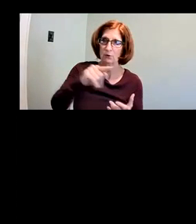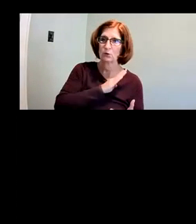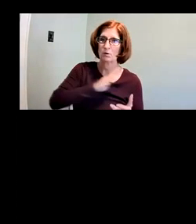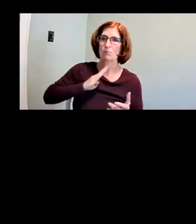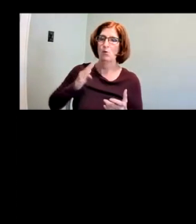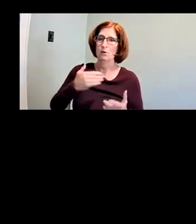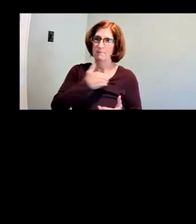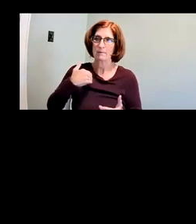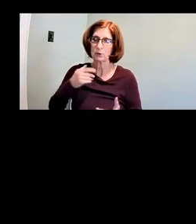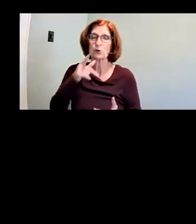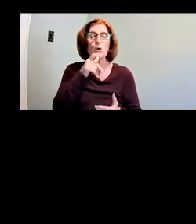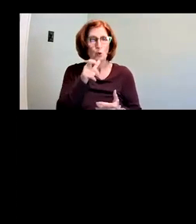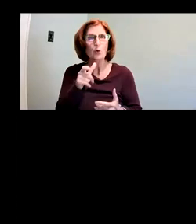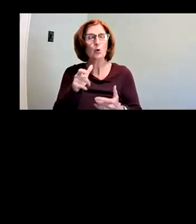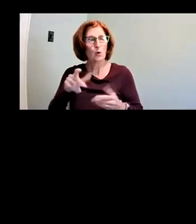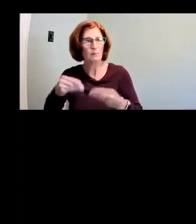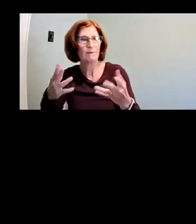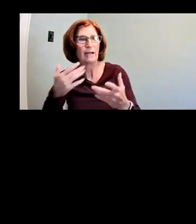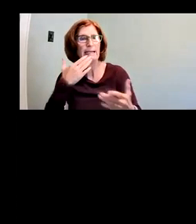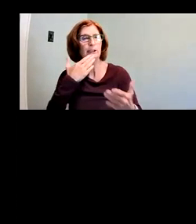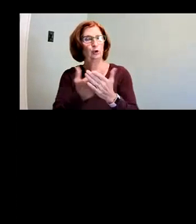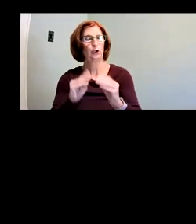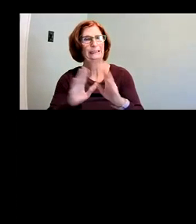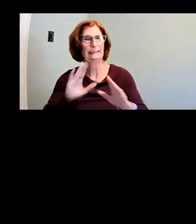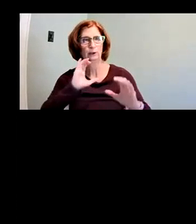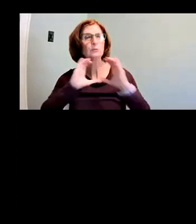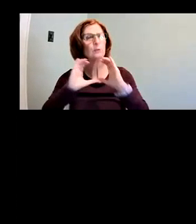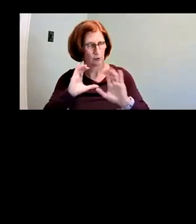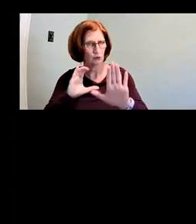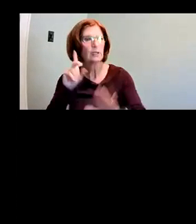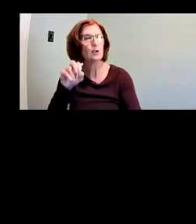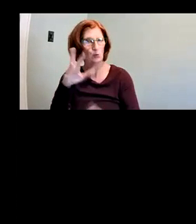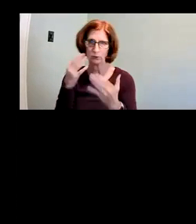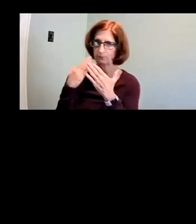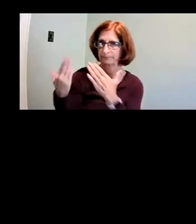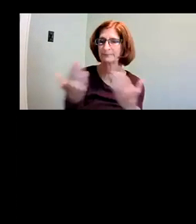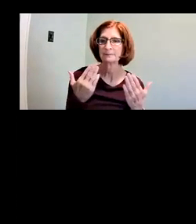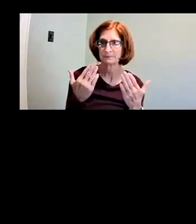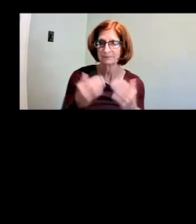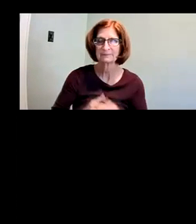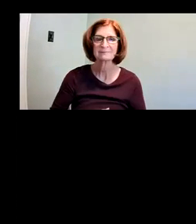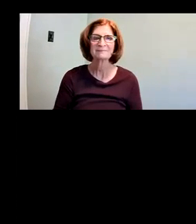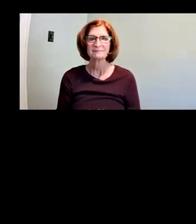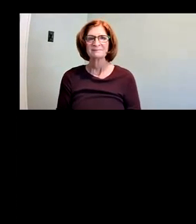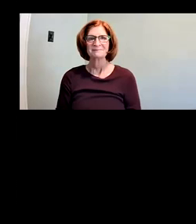continuously increased meaningful communication with us as well.